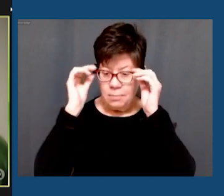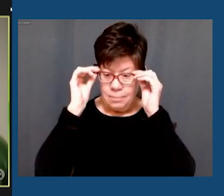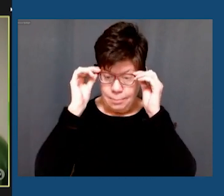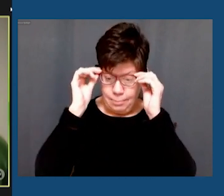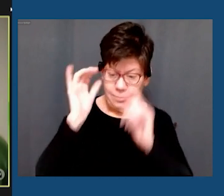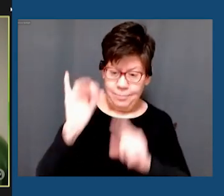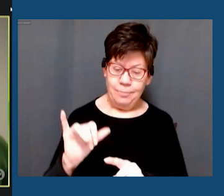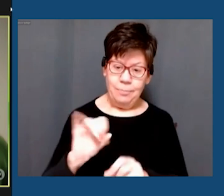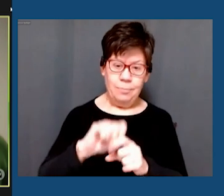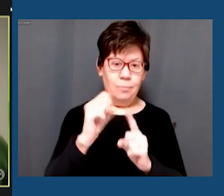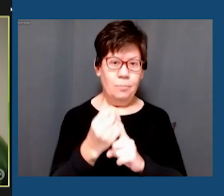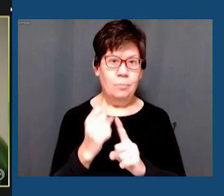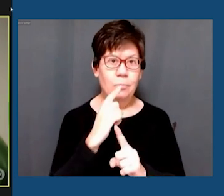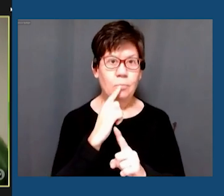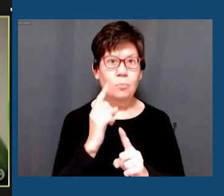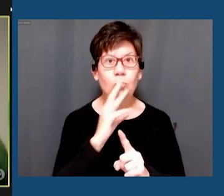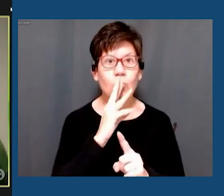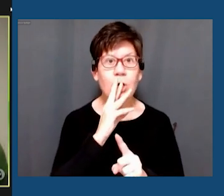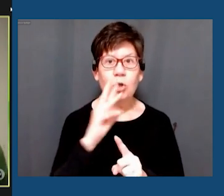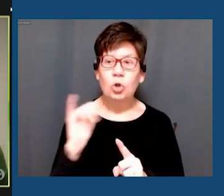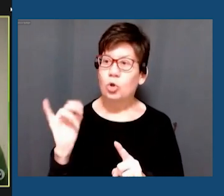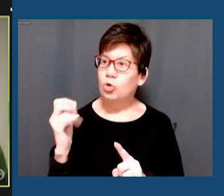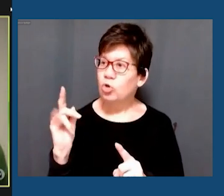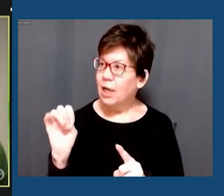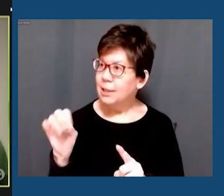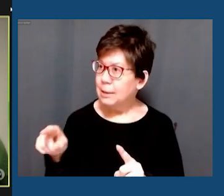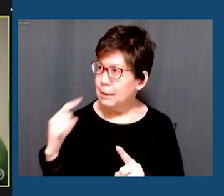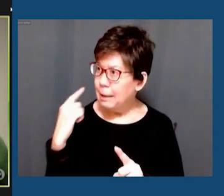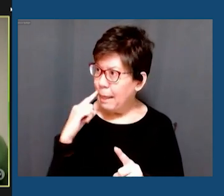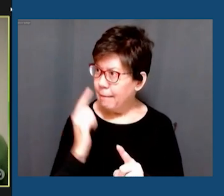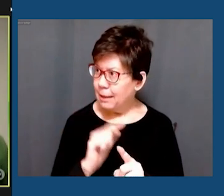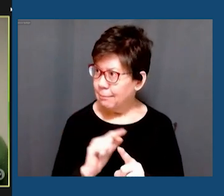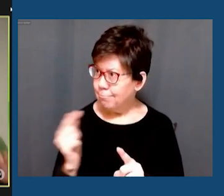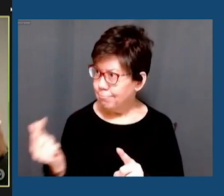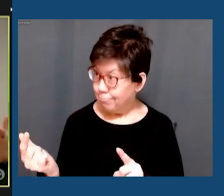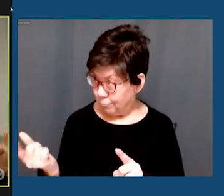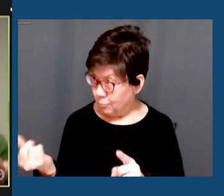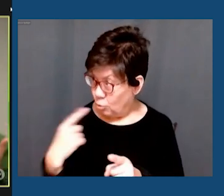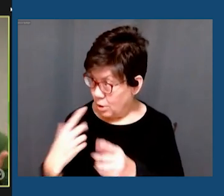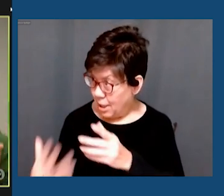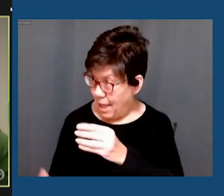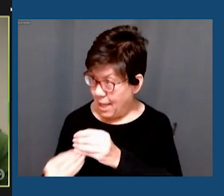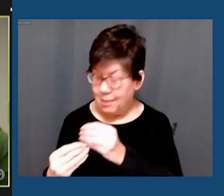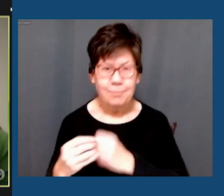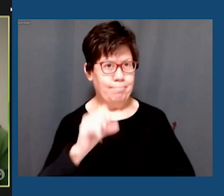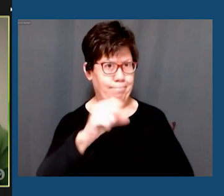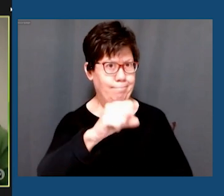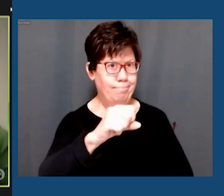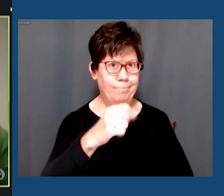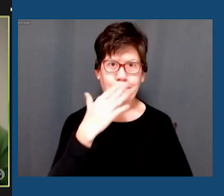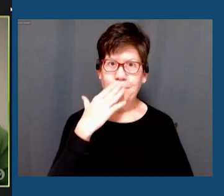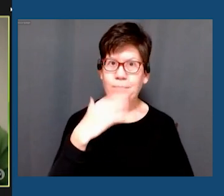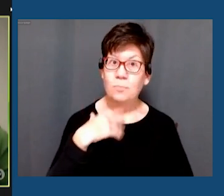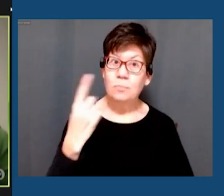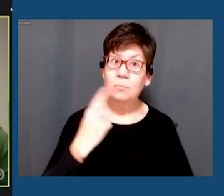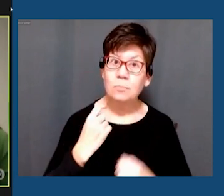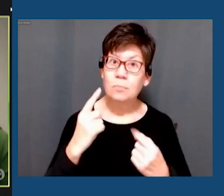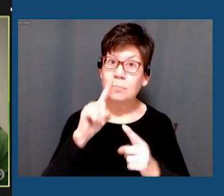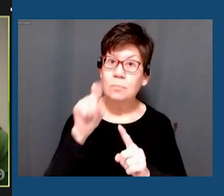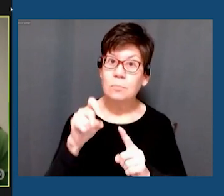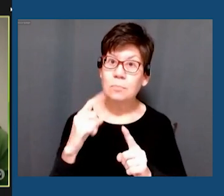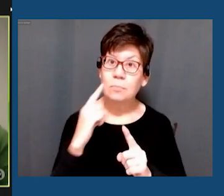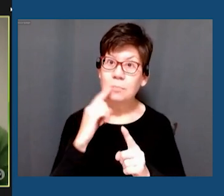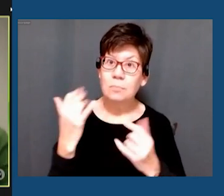water. Jackie, and I think I'll turn it back over to you if you have anything to add. If you have questions, you can ask them now through the raised